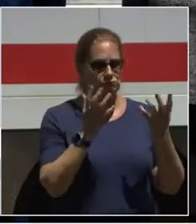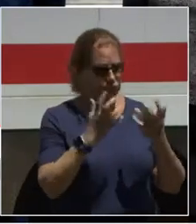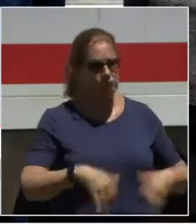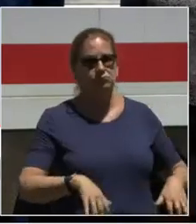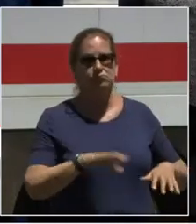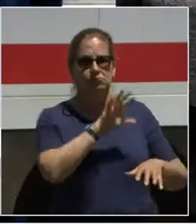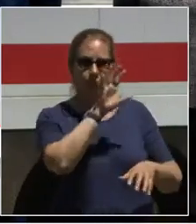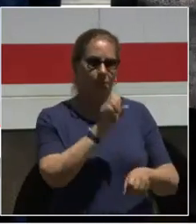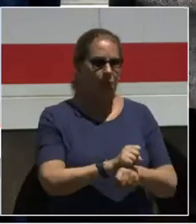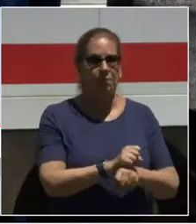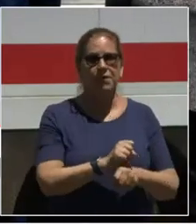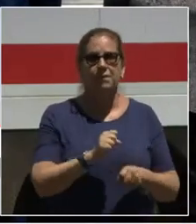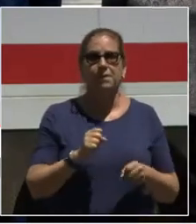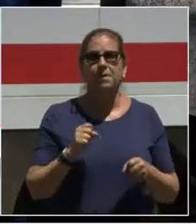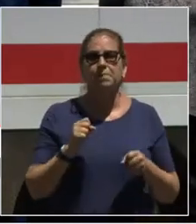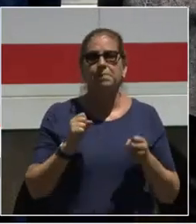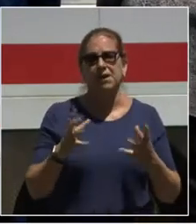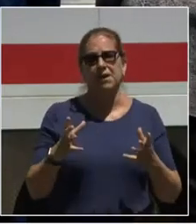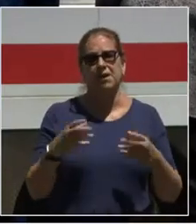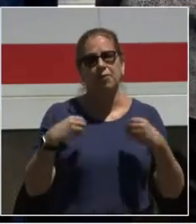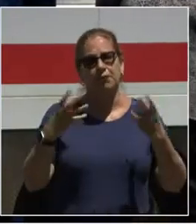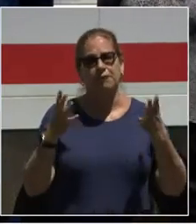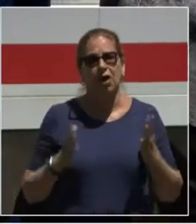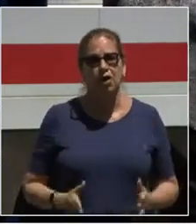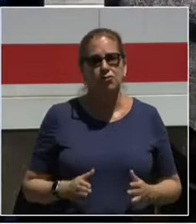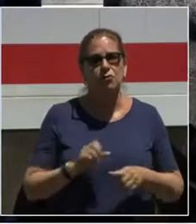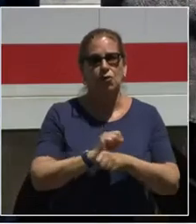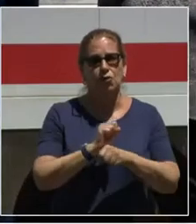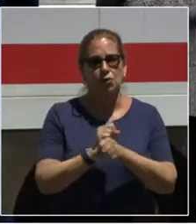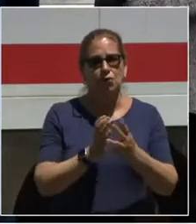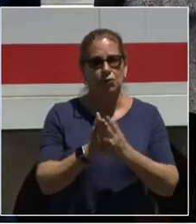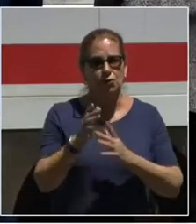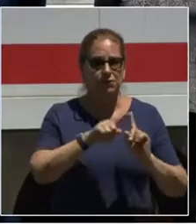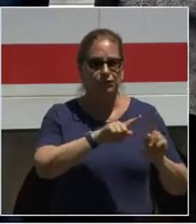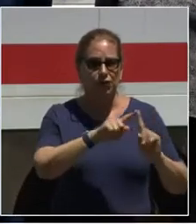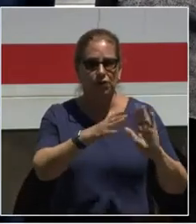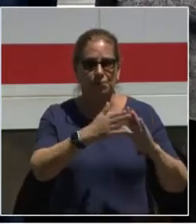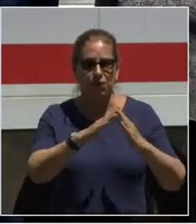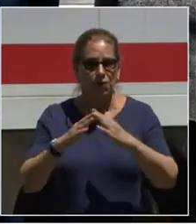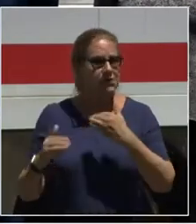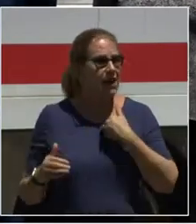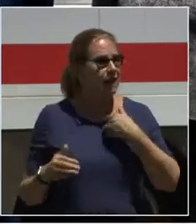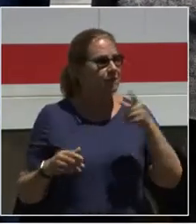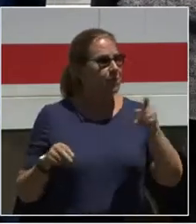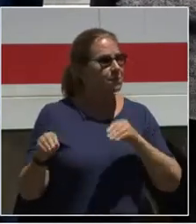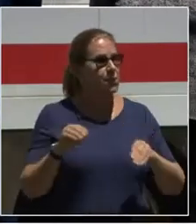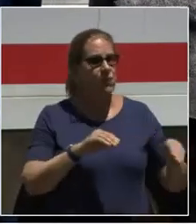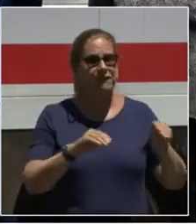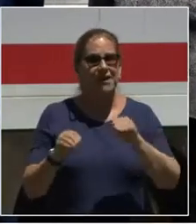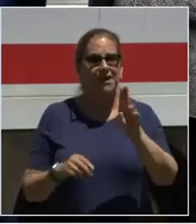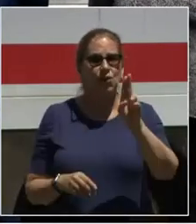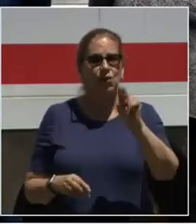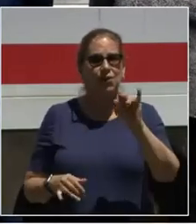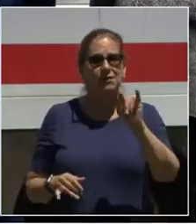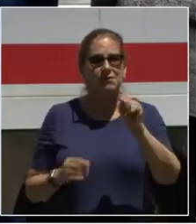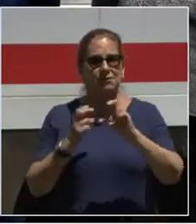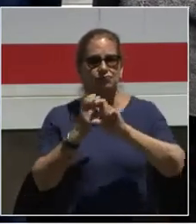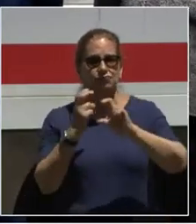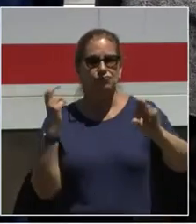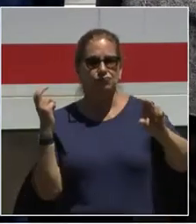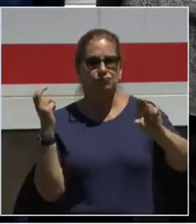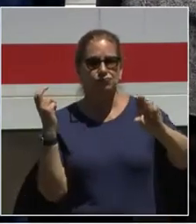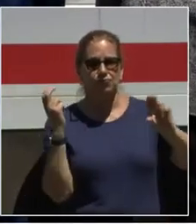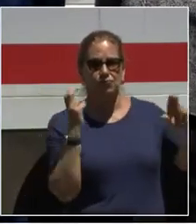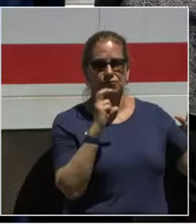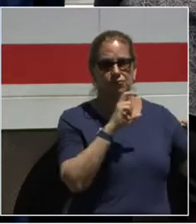mobile units like the one behind me at or near schools, rec centers, and our COVID